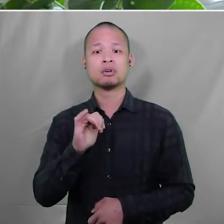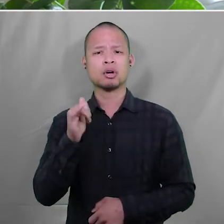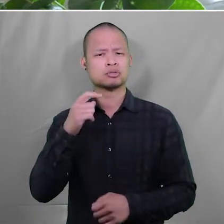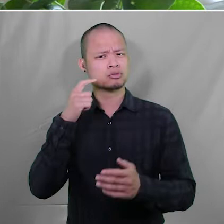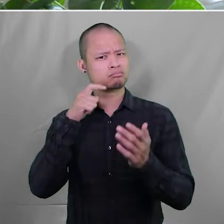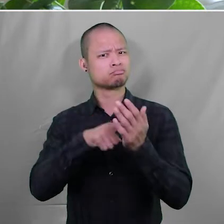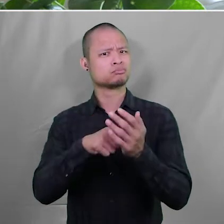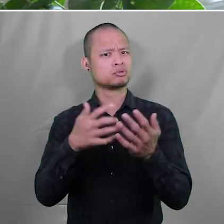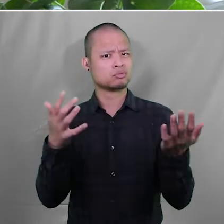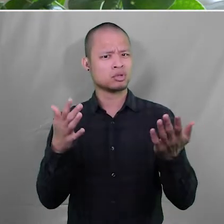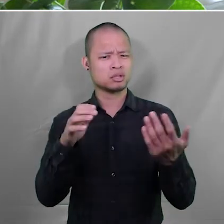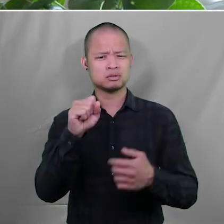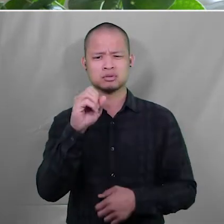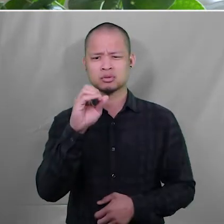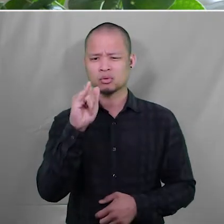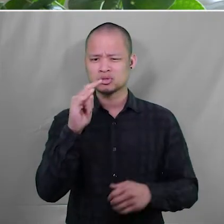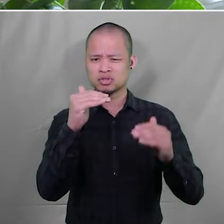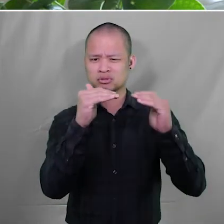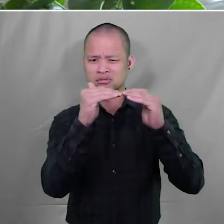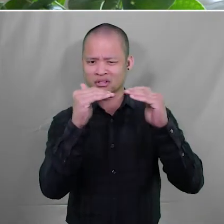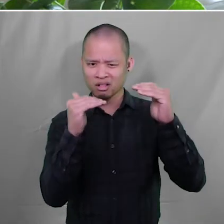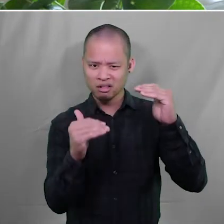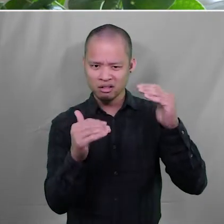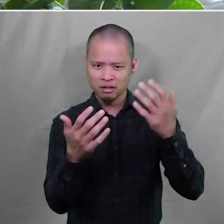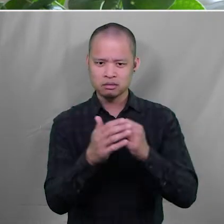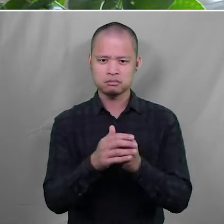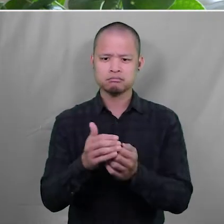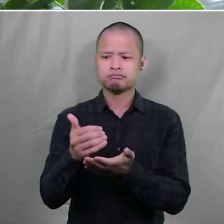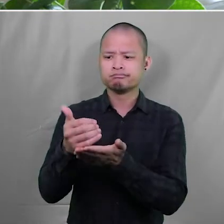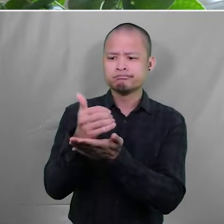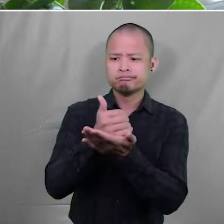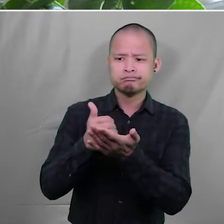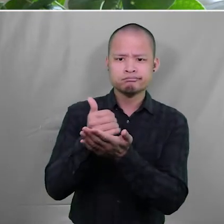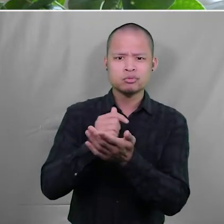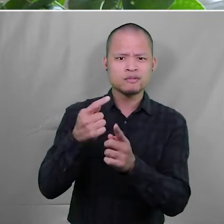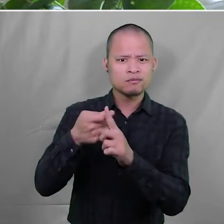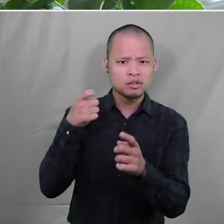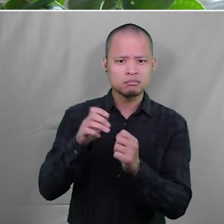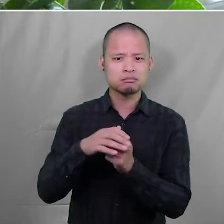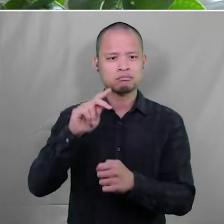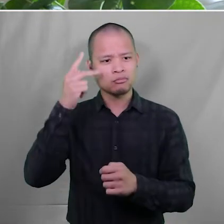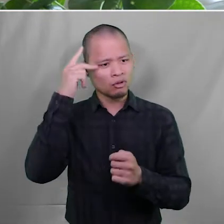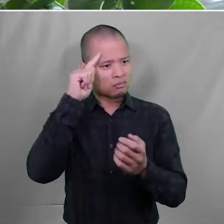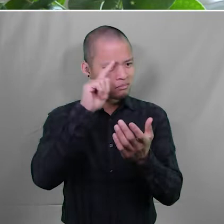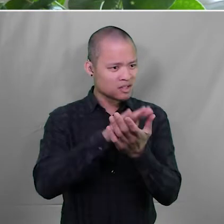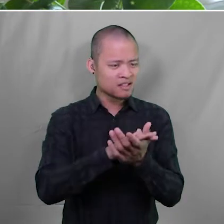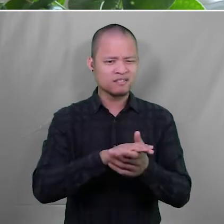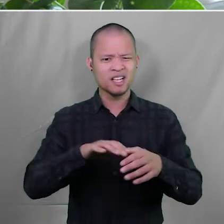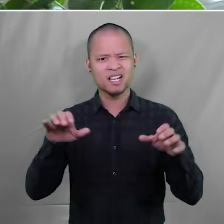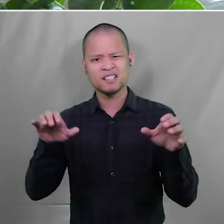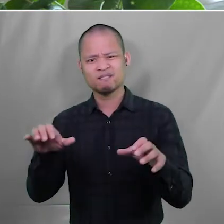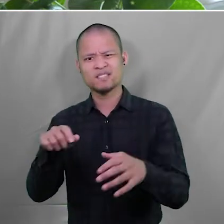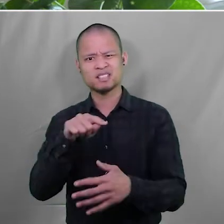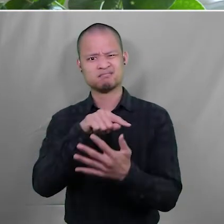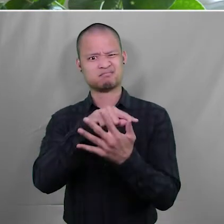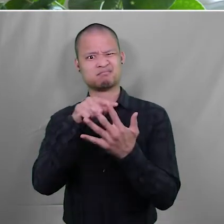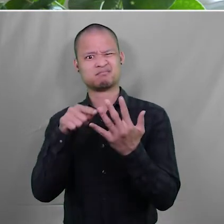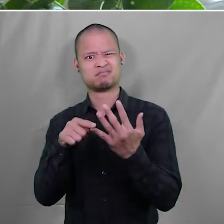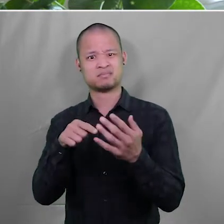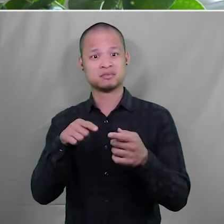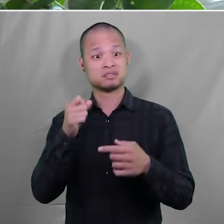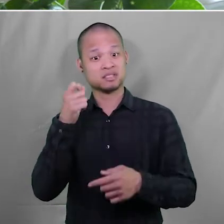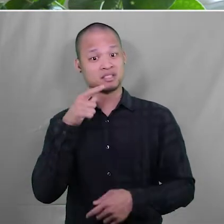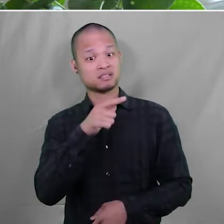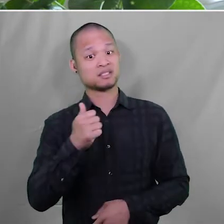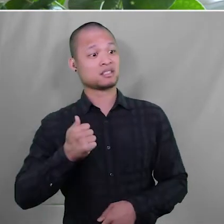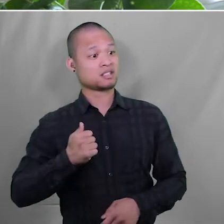includes such things as social disadvantage, source of income, political belief, or political activity, while the